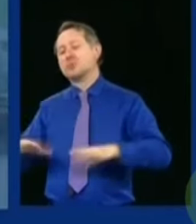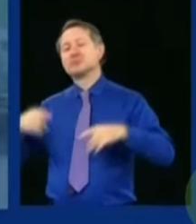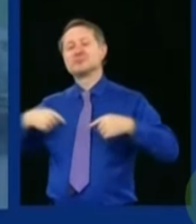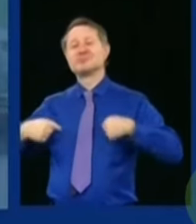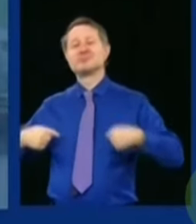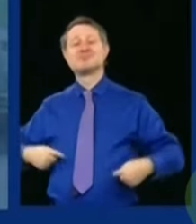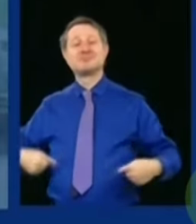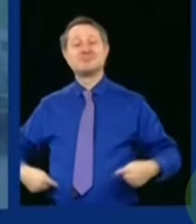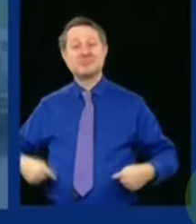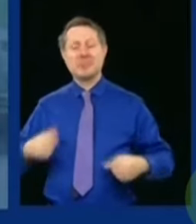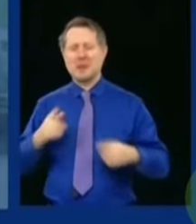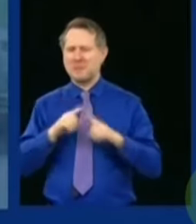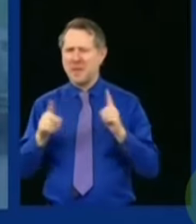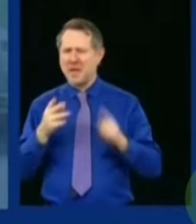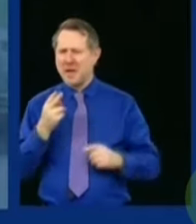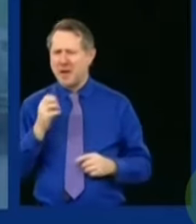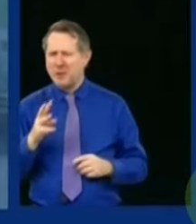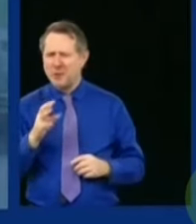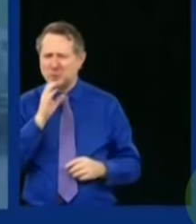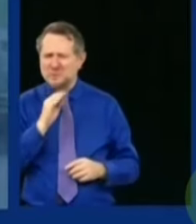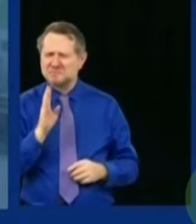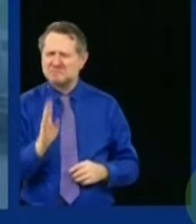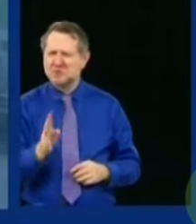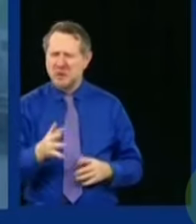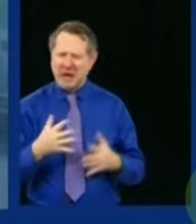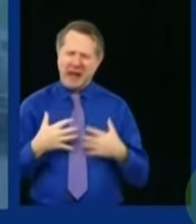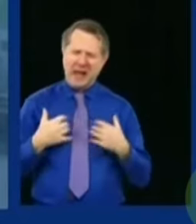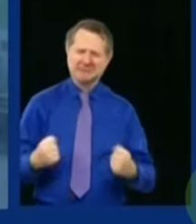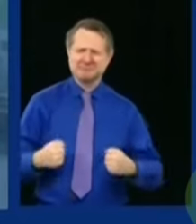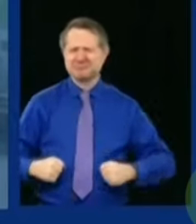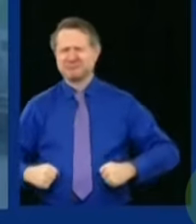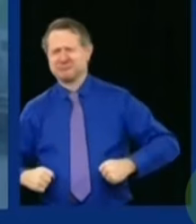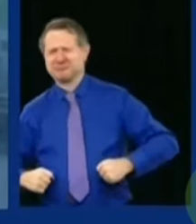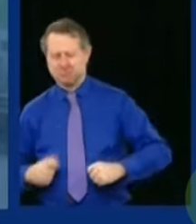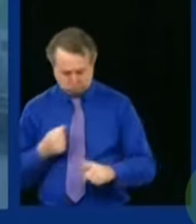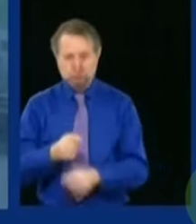symptom of anything, right? Children were not affected. Yeah, until children are